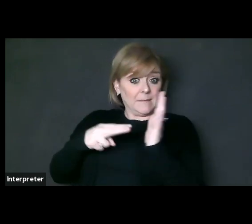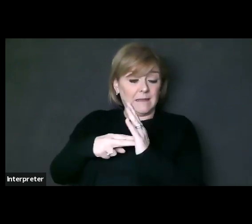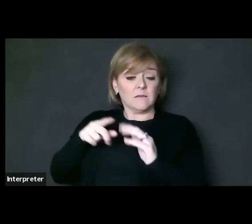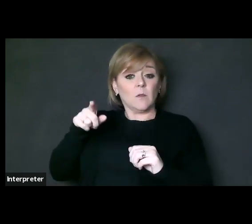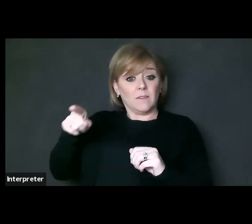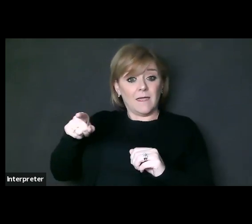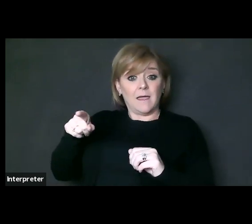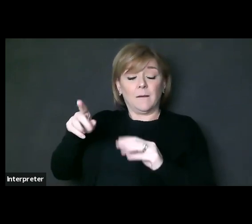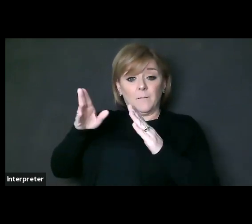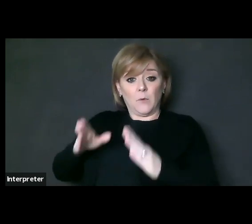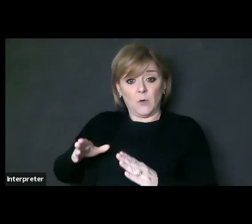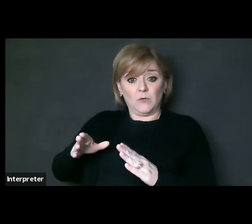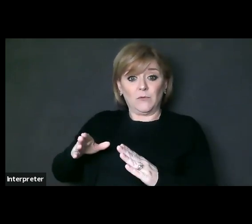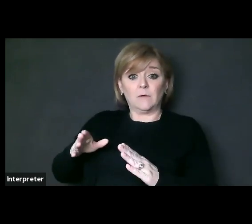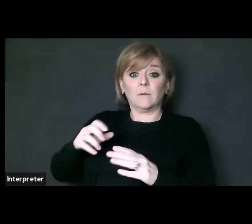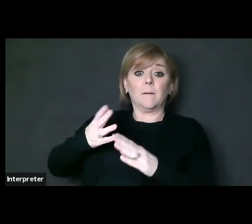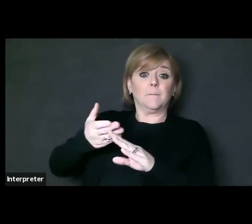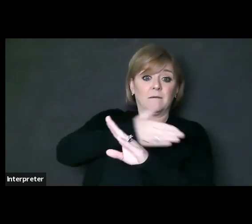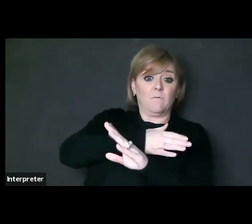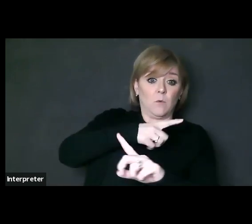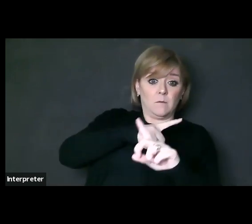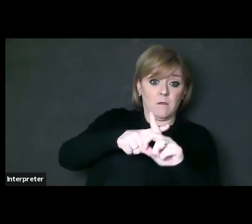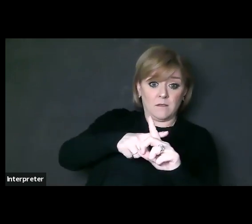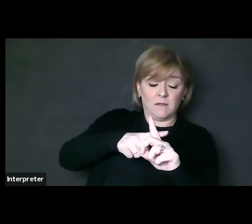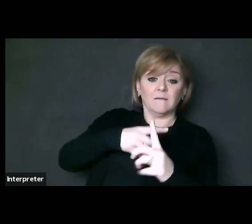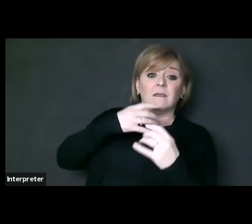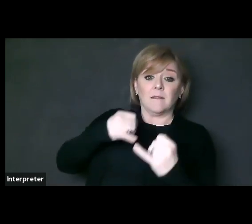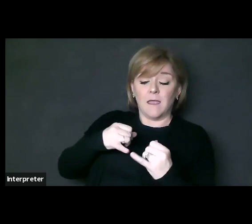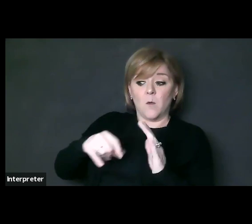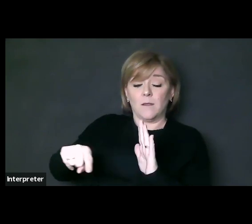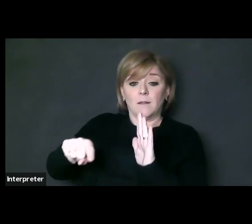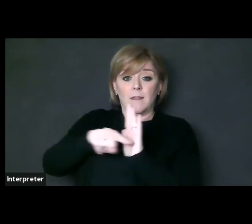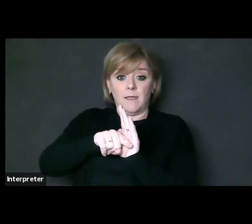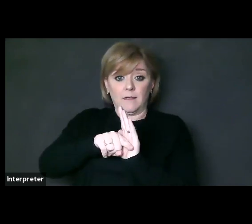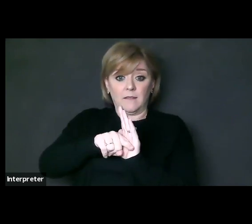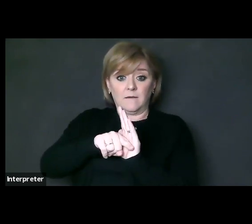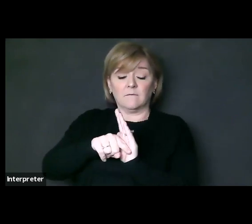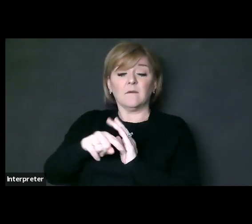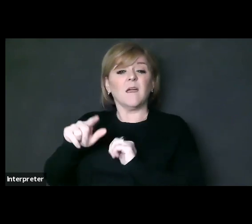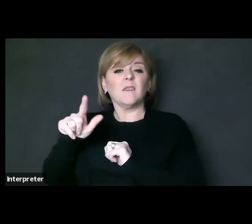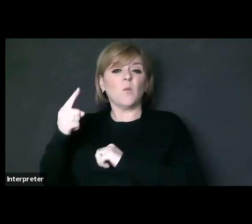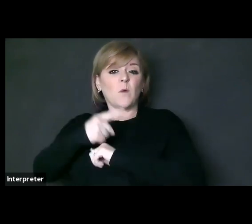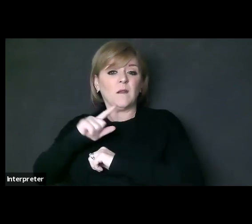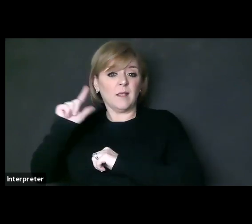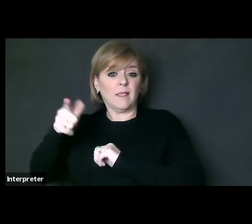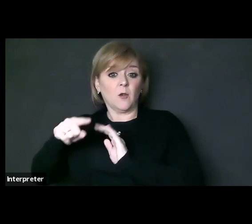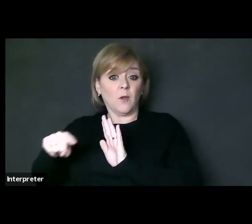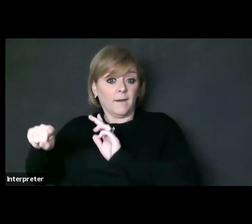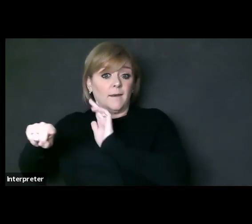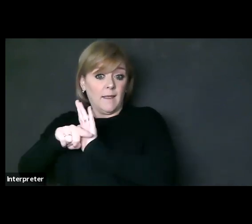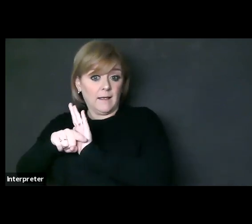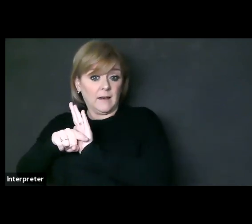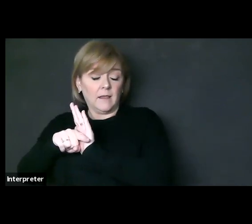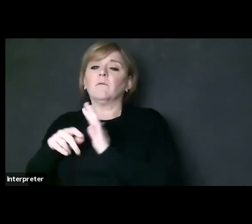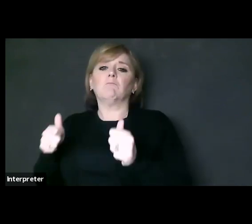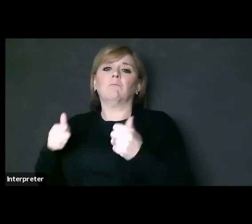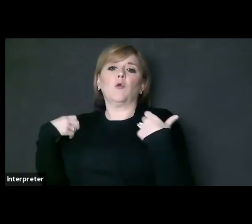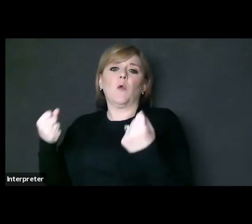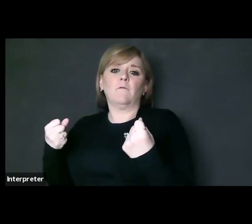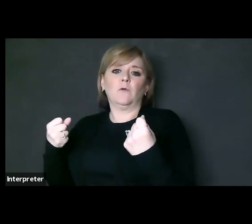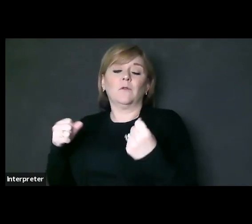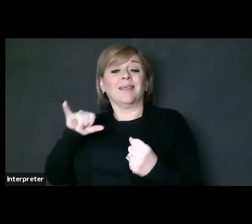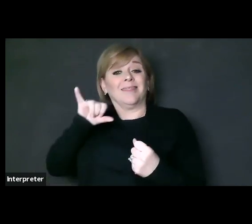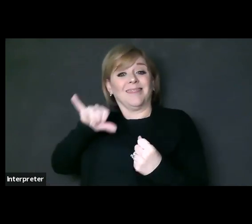2 negative COVID-19 tests that are at least 24 hours apart. This is recommended for our